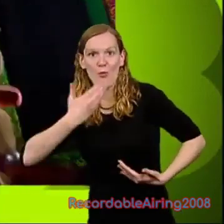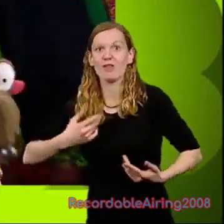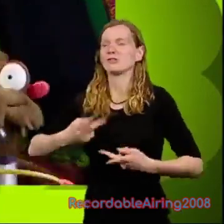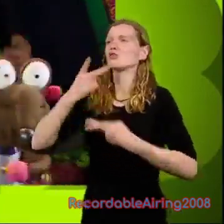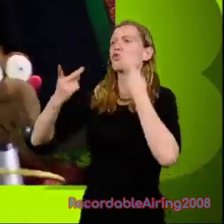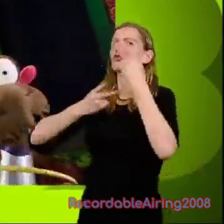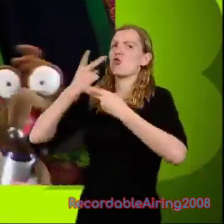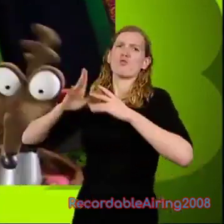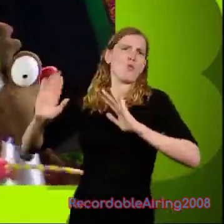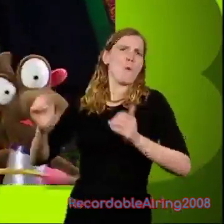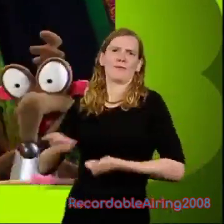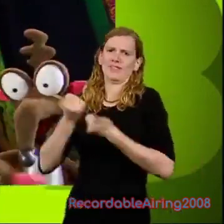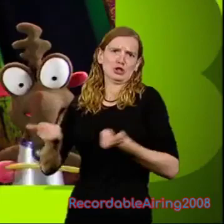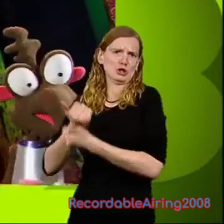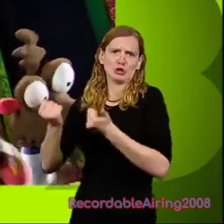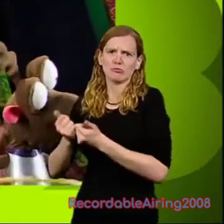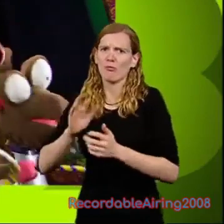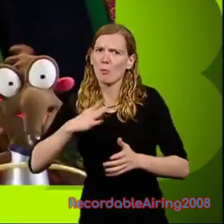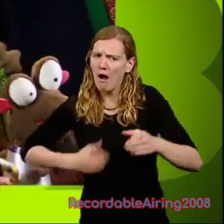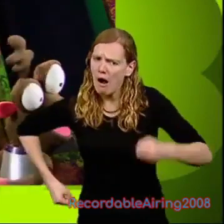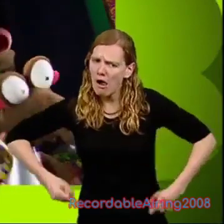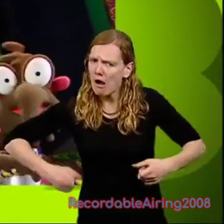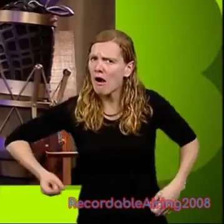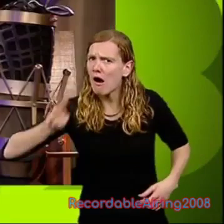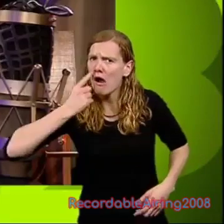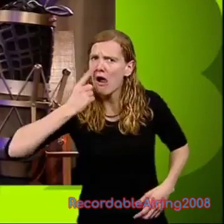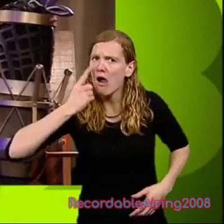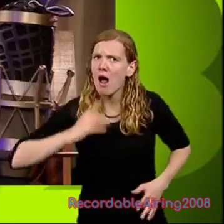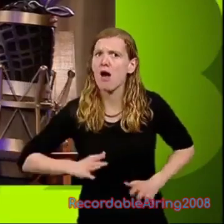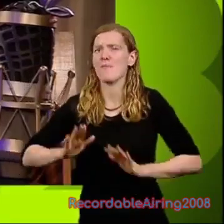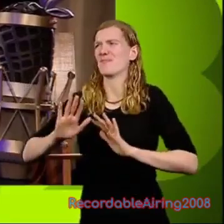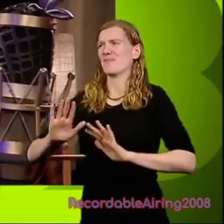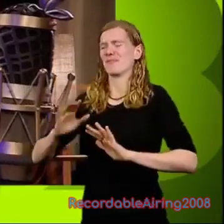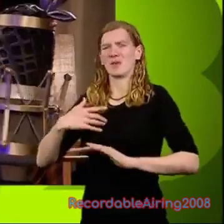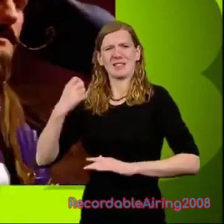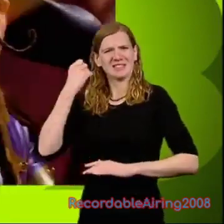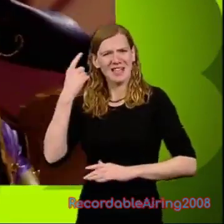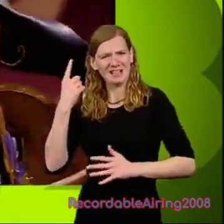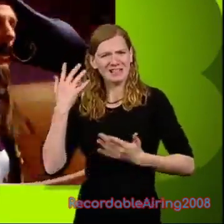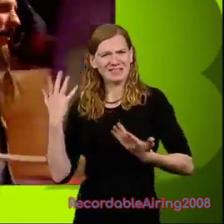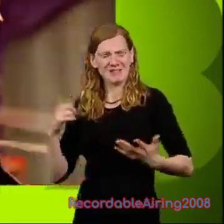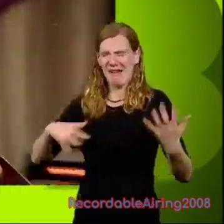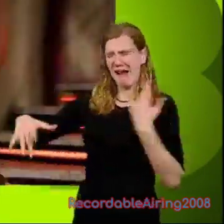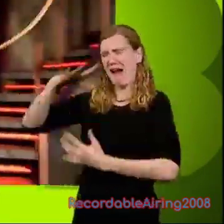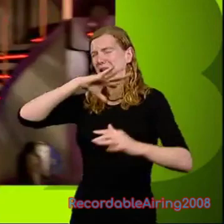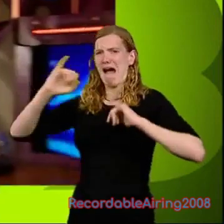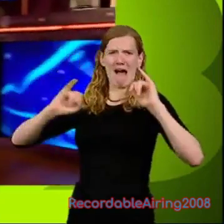wanna hula day for sure. I don't understand what all the fuss is about. I mean, it's only a